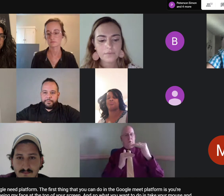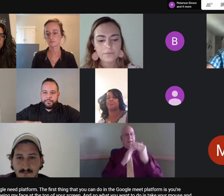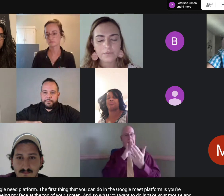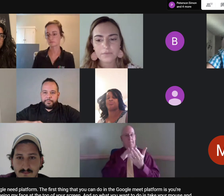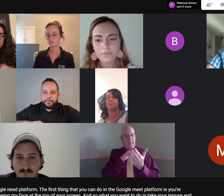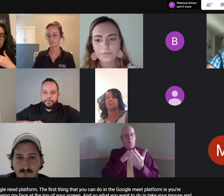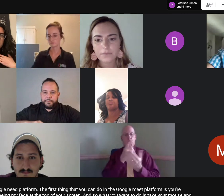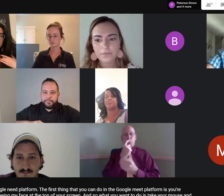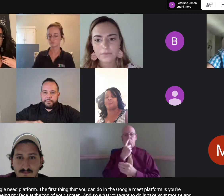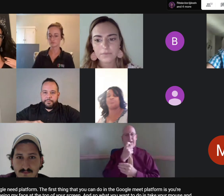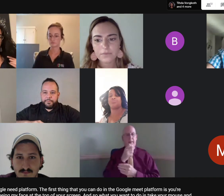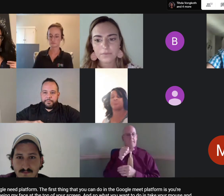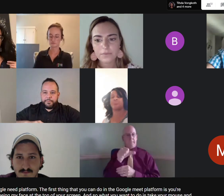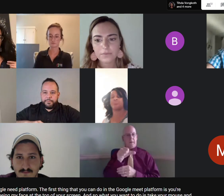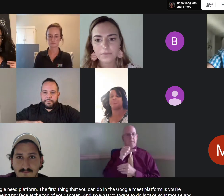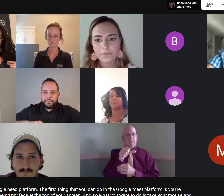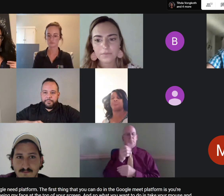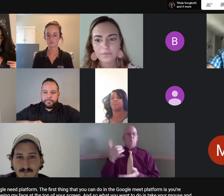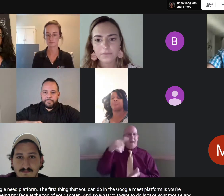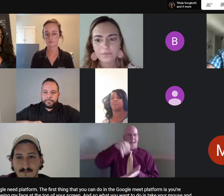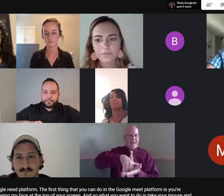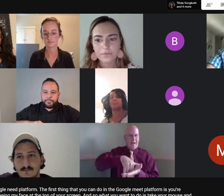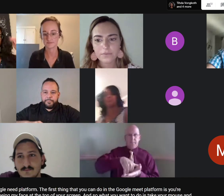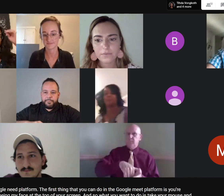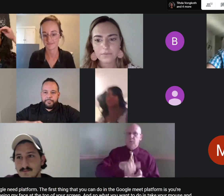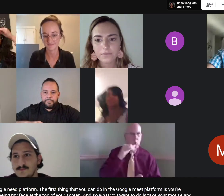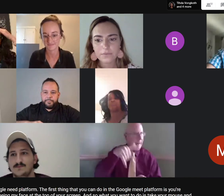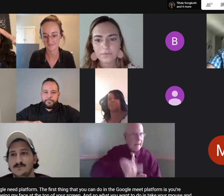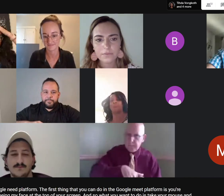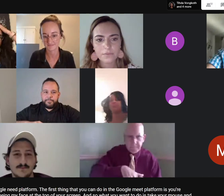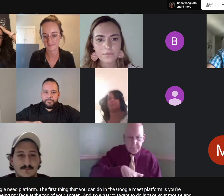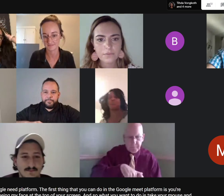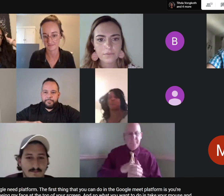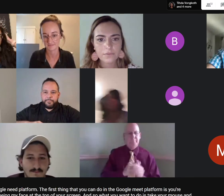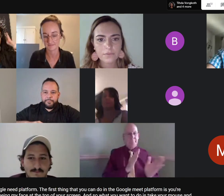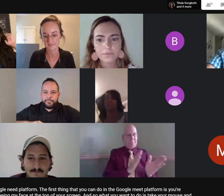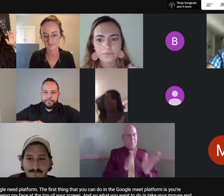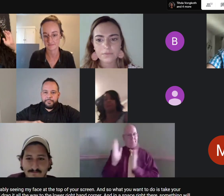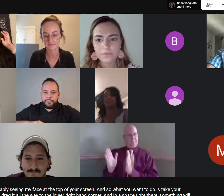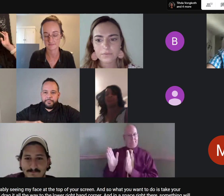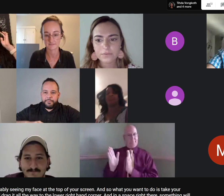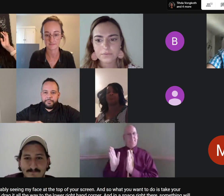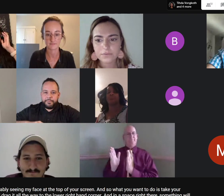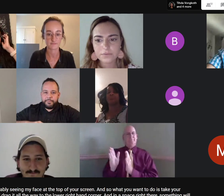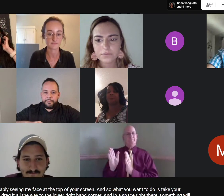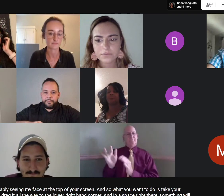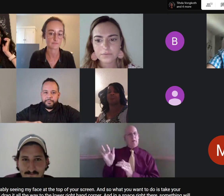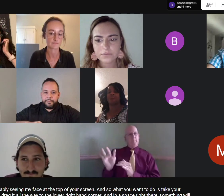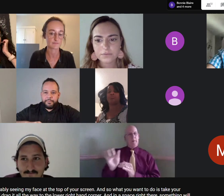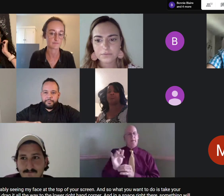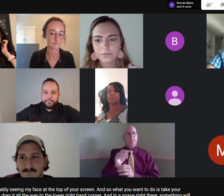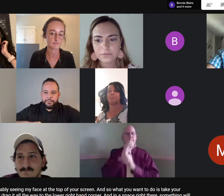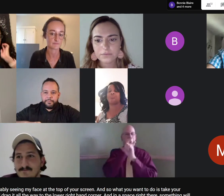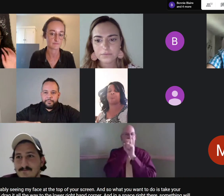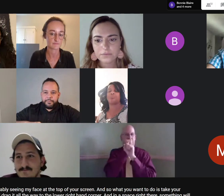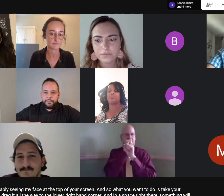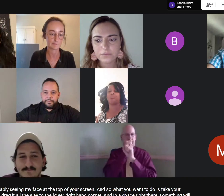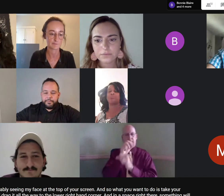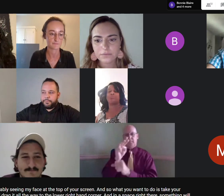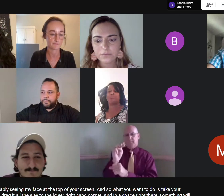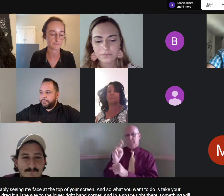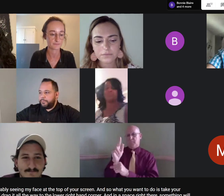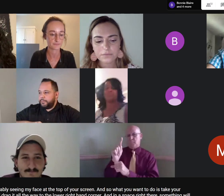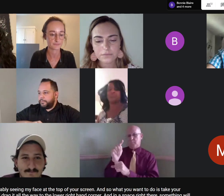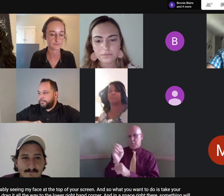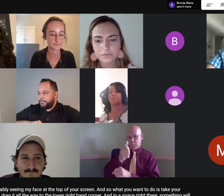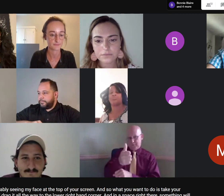there's a red button that is to hang up. And next to it, there's a button to mute yourself. So all of